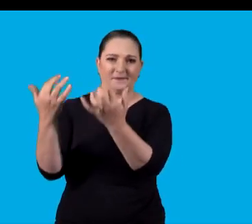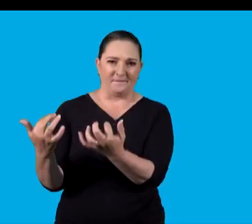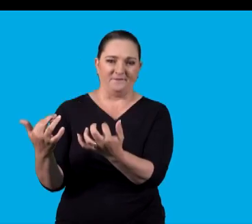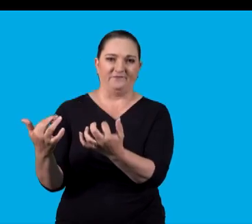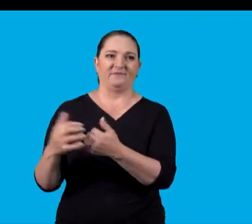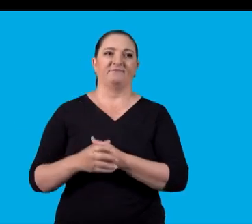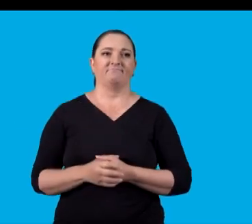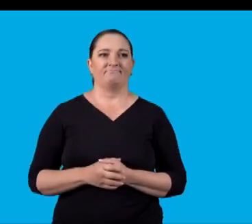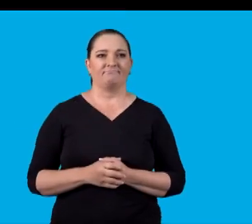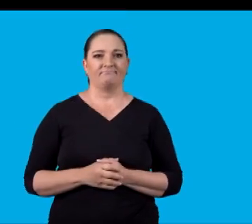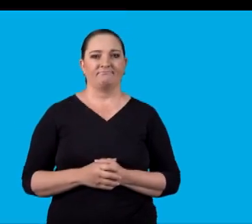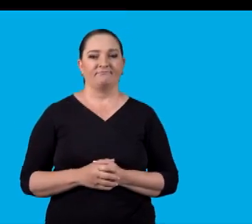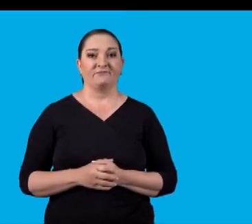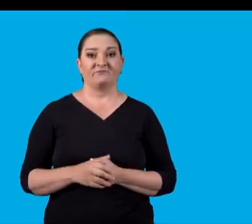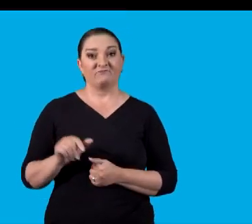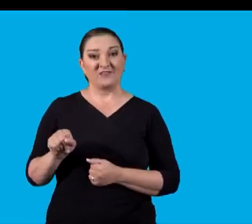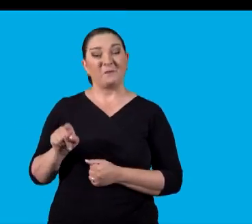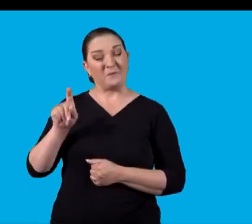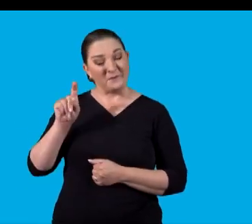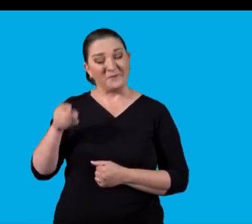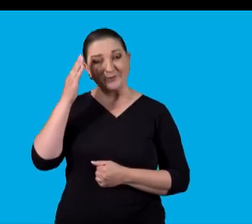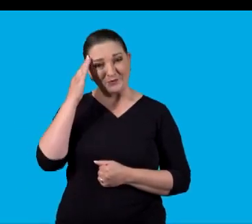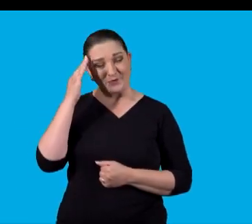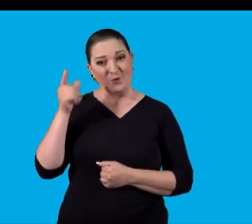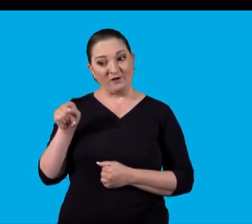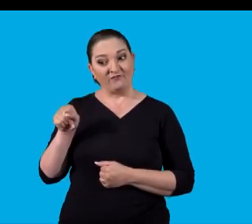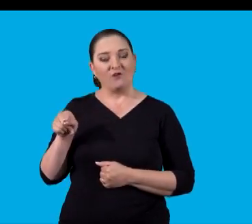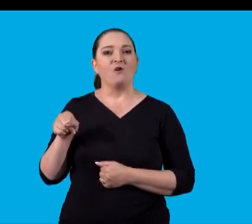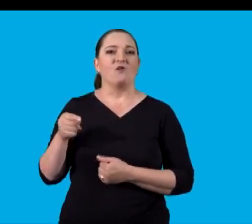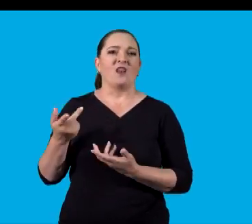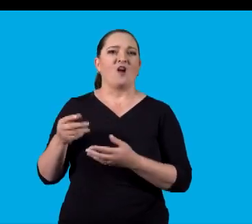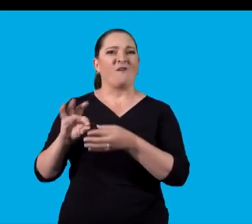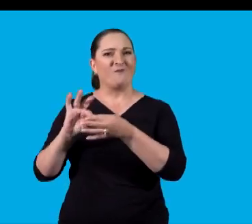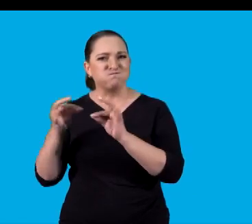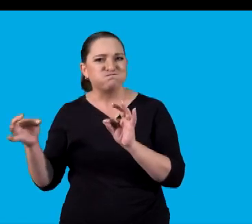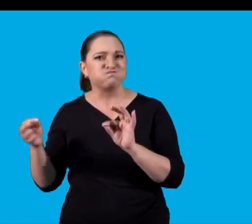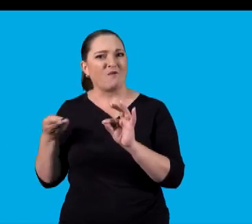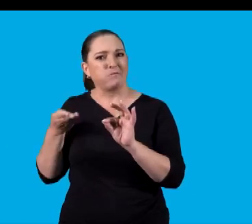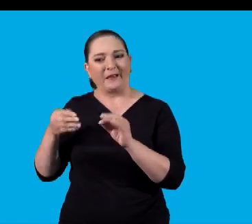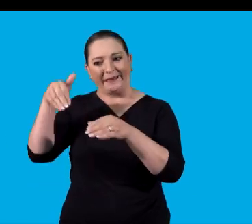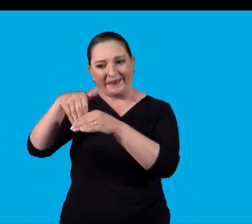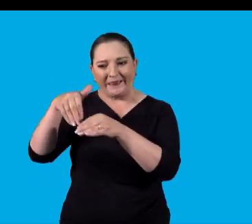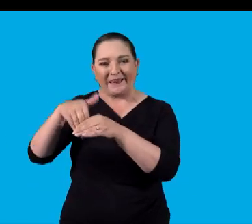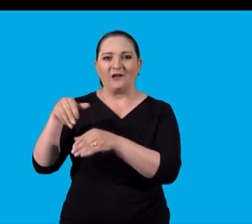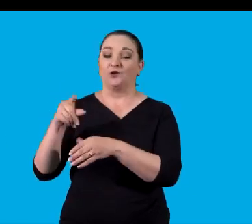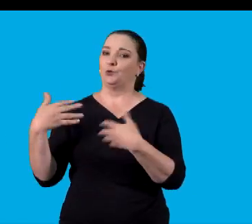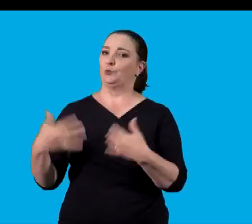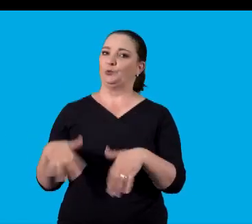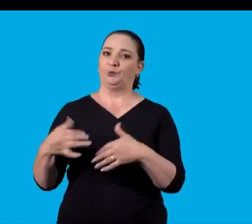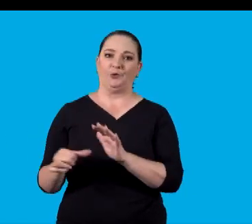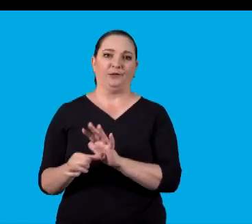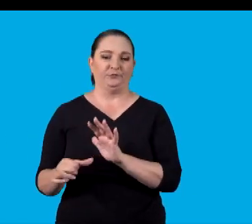cash inflows and cash outflows. So you have to know the format of the cash flow statement. That is